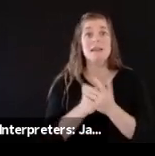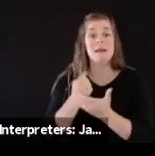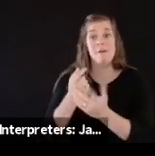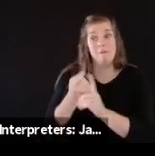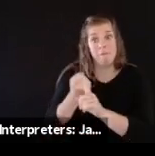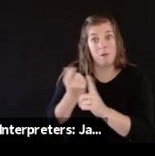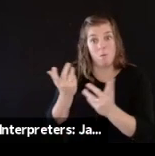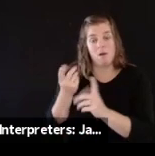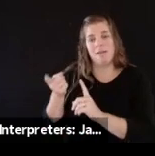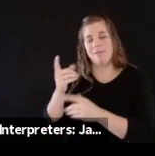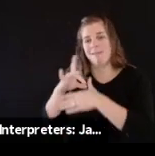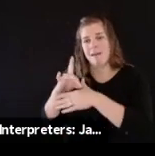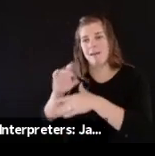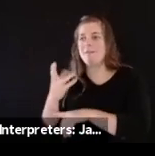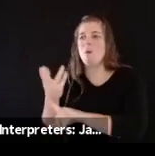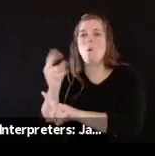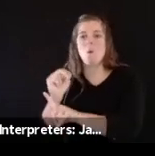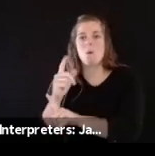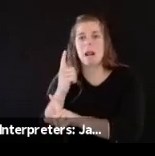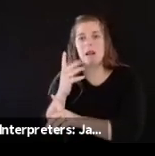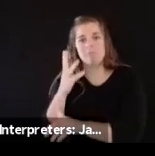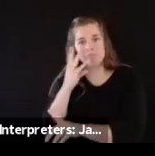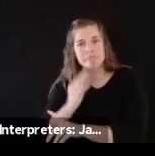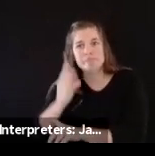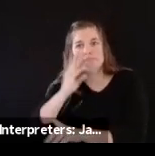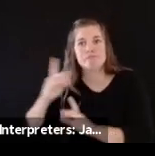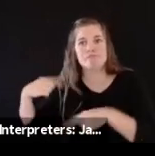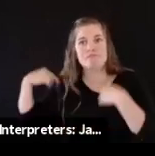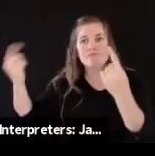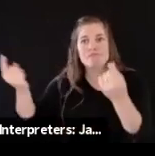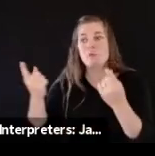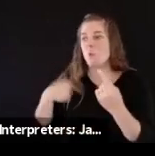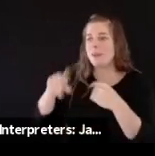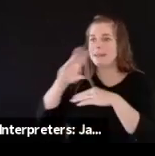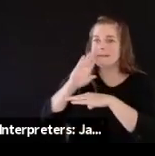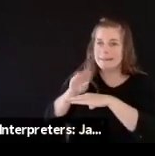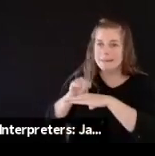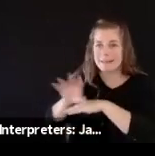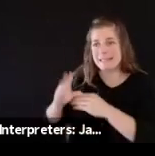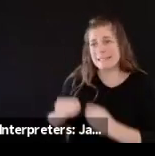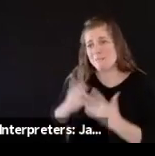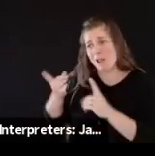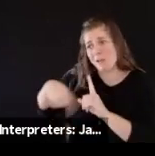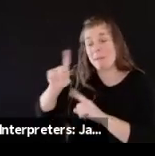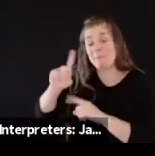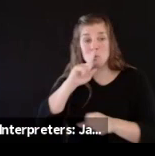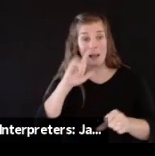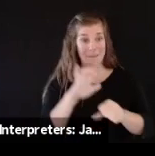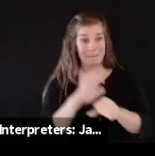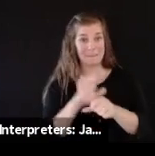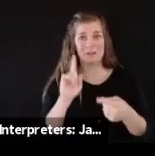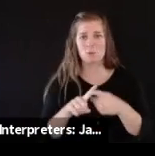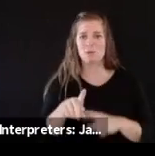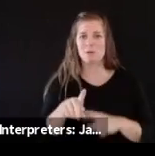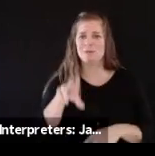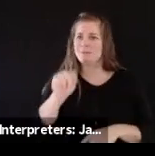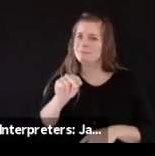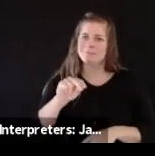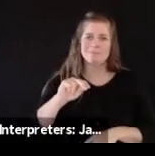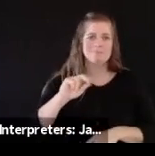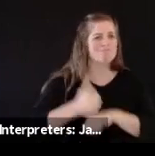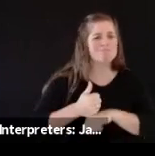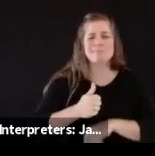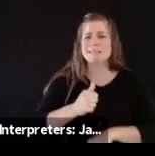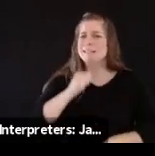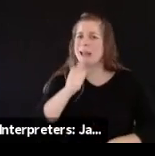own lived experience. We can inspire them to personally commit to not tolerate discrimination, to